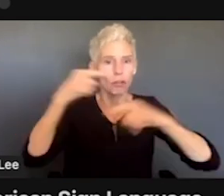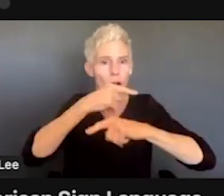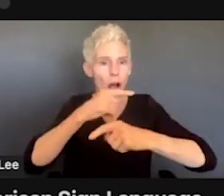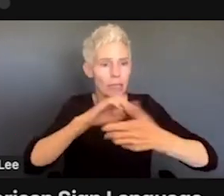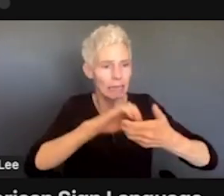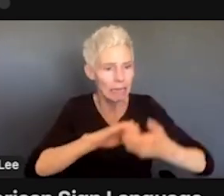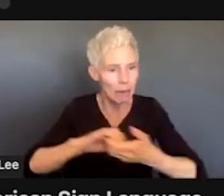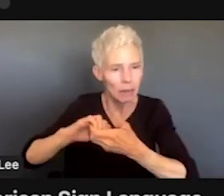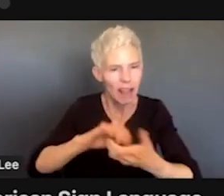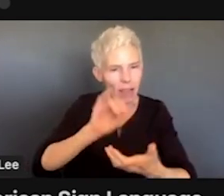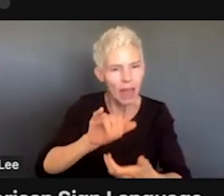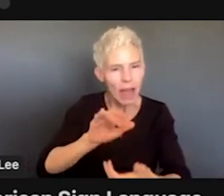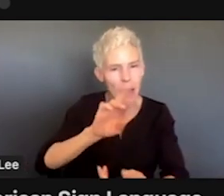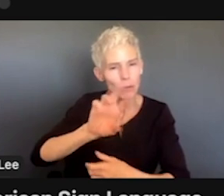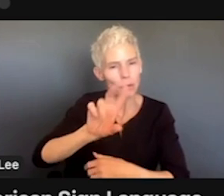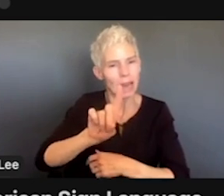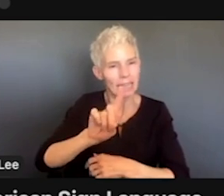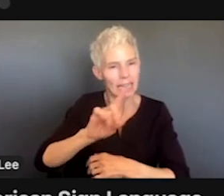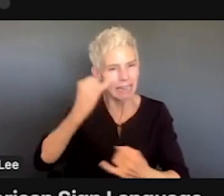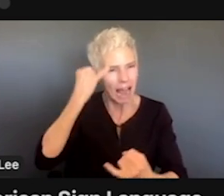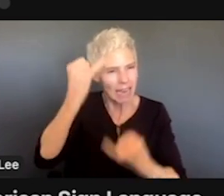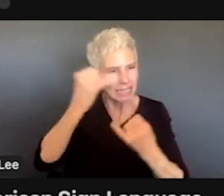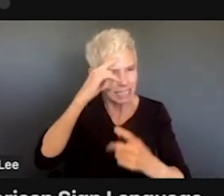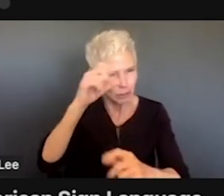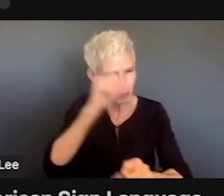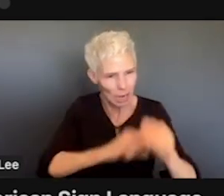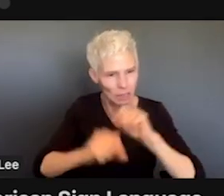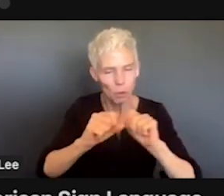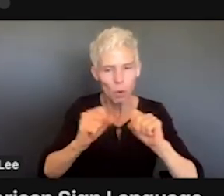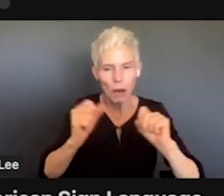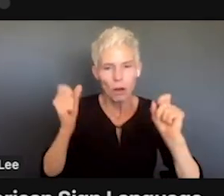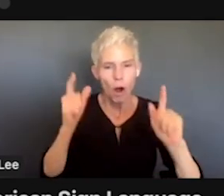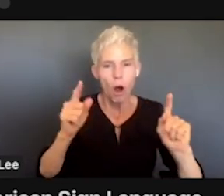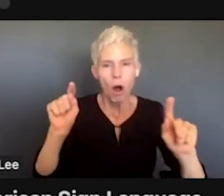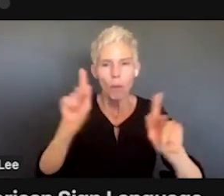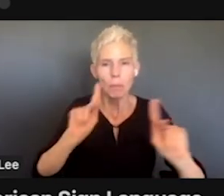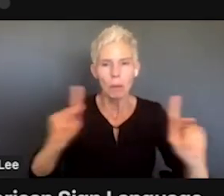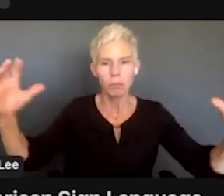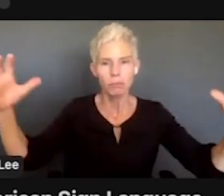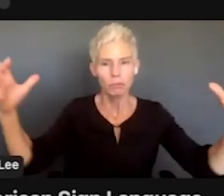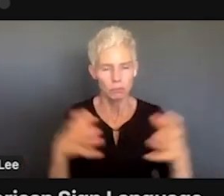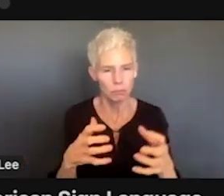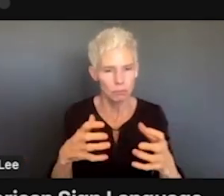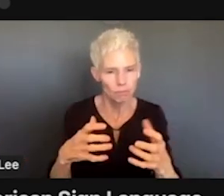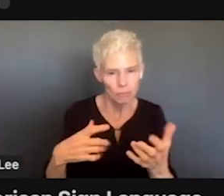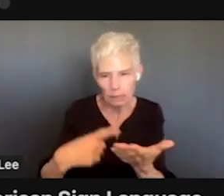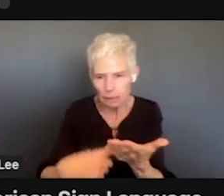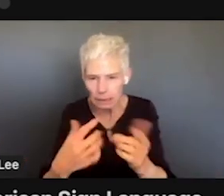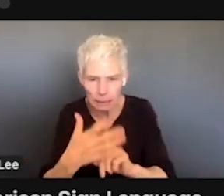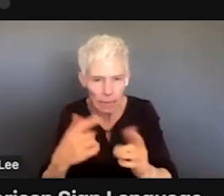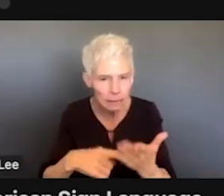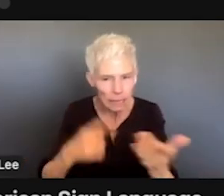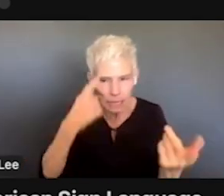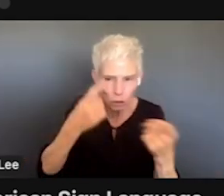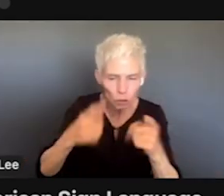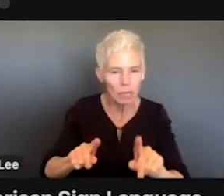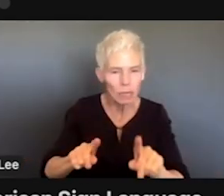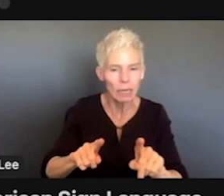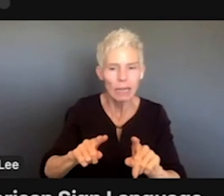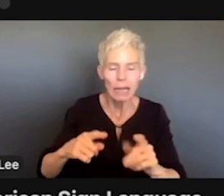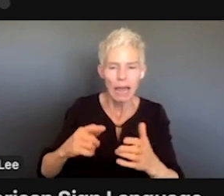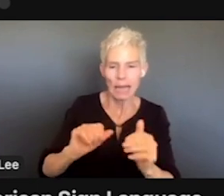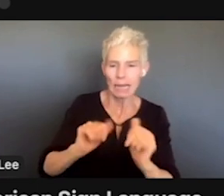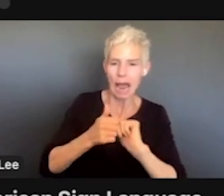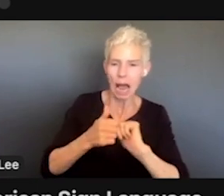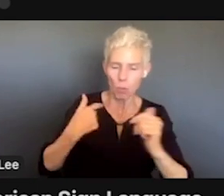braided strategies, bringing everybody to the table and looking for consensus and how to move forward. We learned that